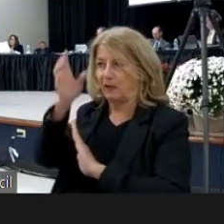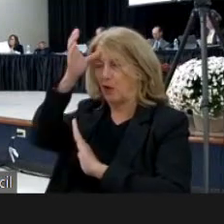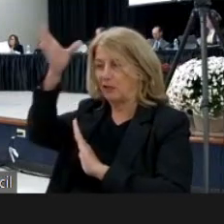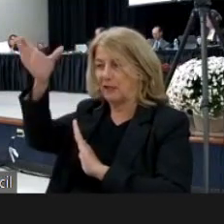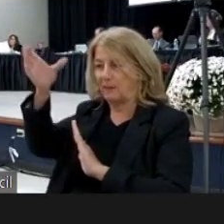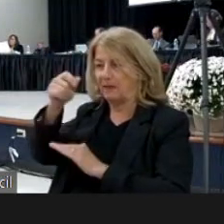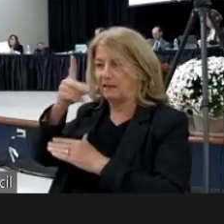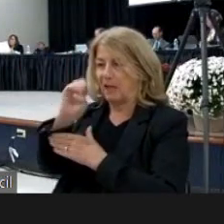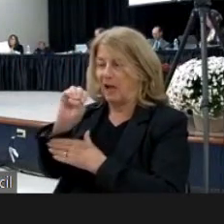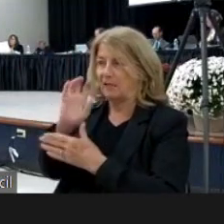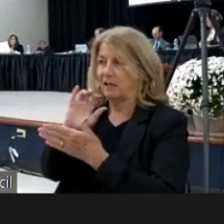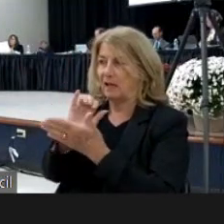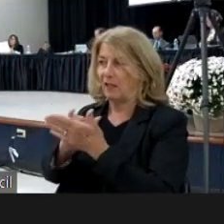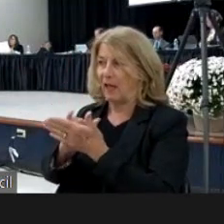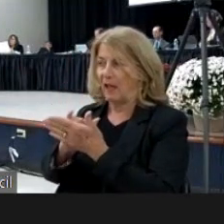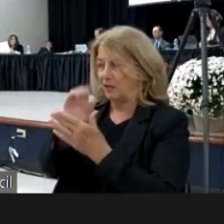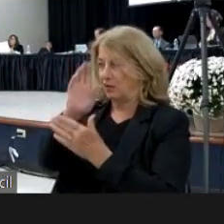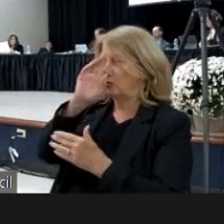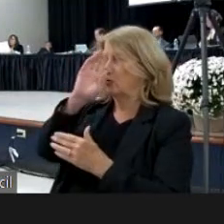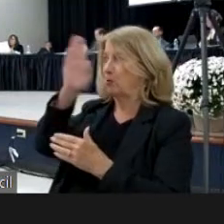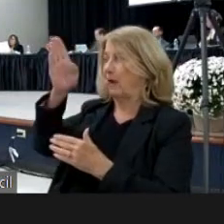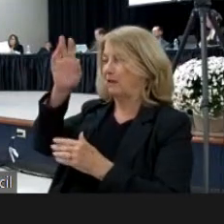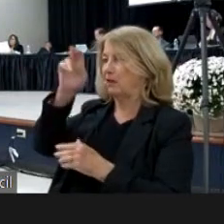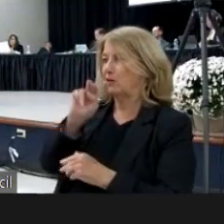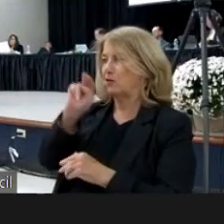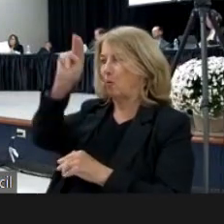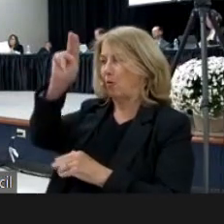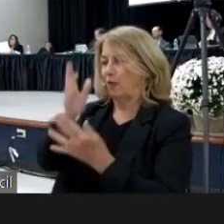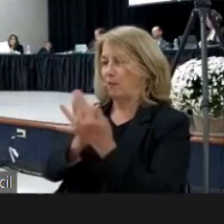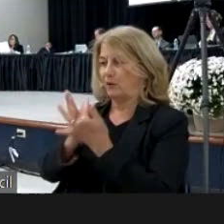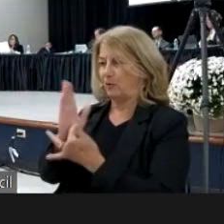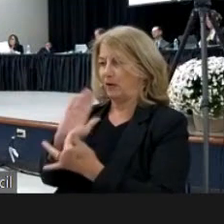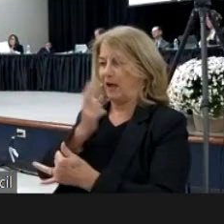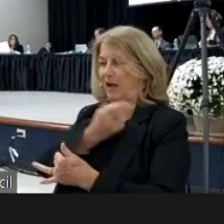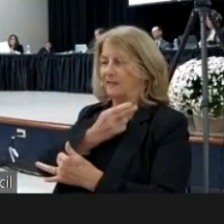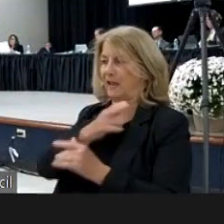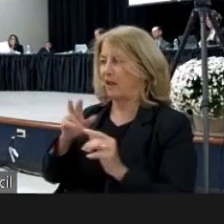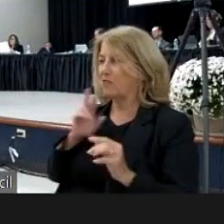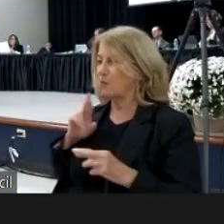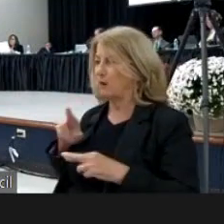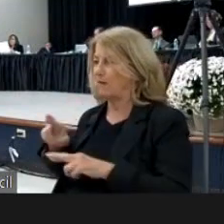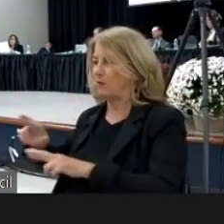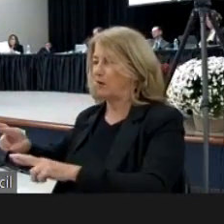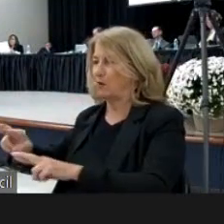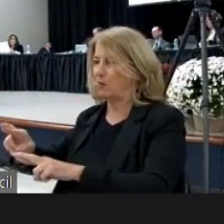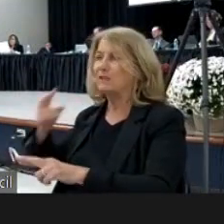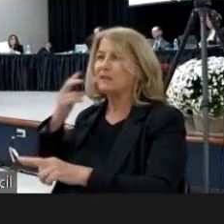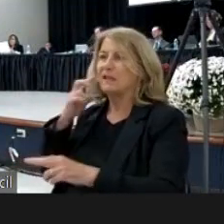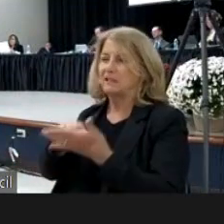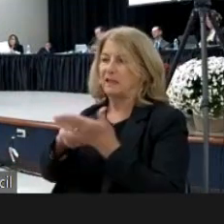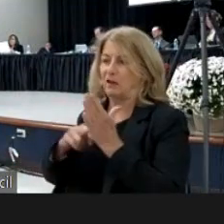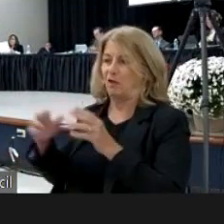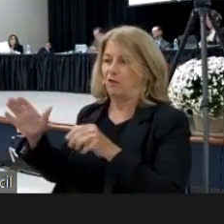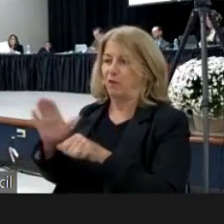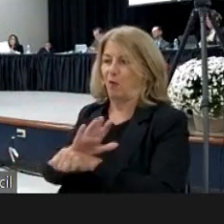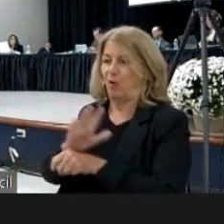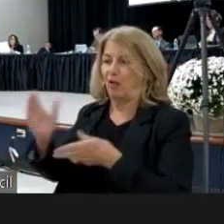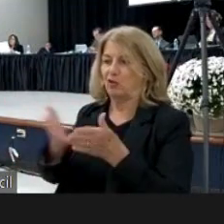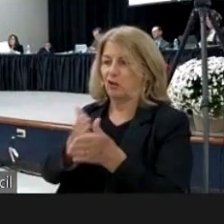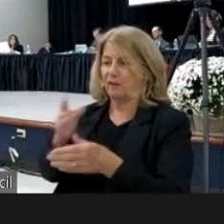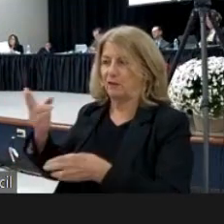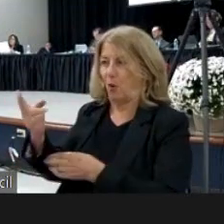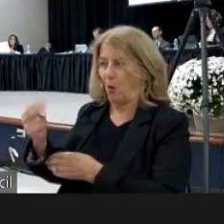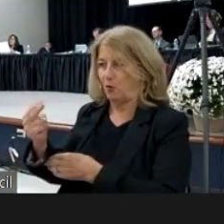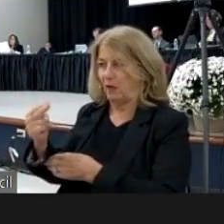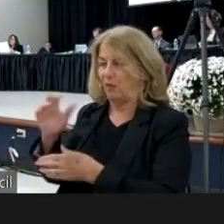that's directly north between us in phase 1 and the river was intended to be a full service hotel. And that's what our